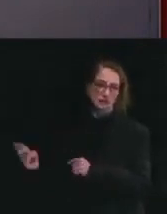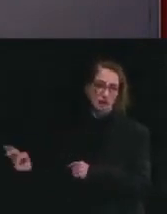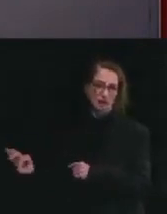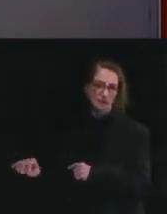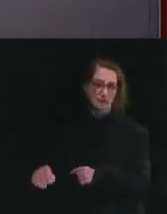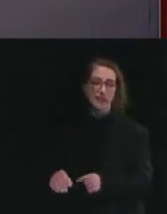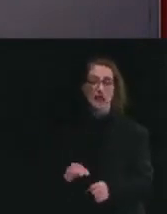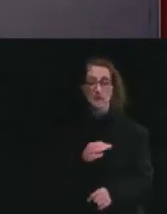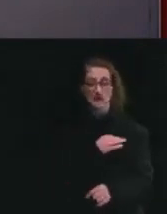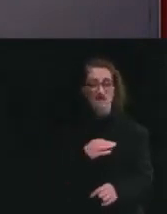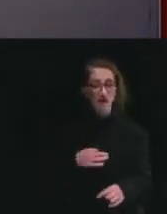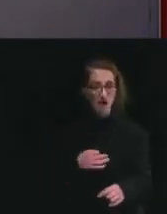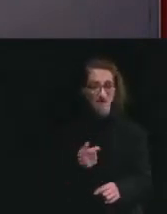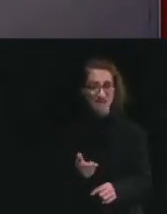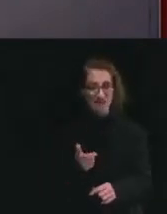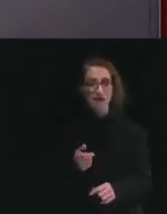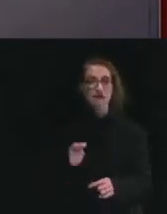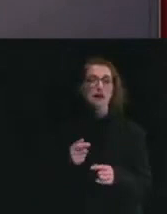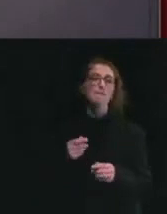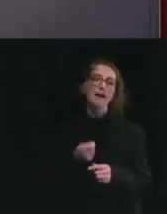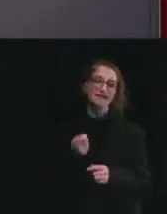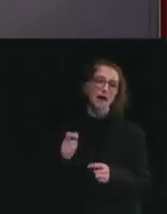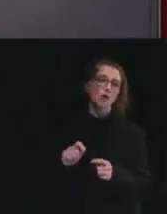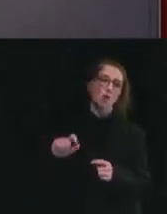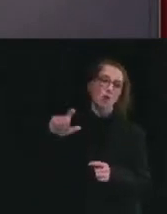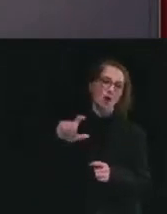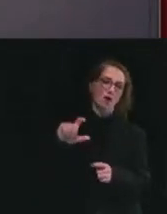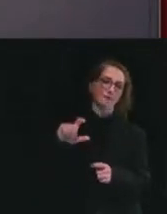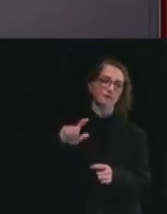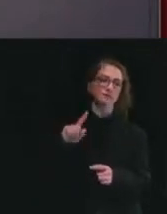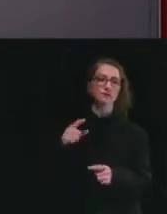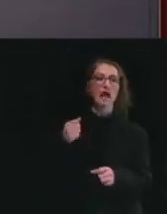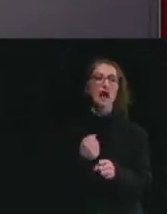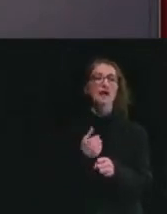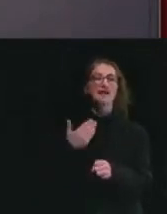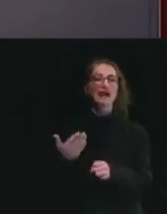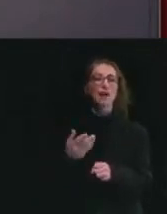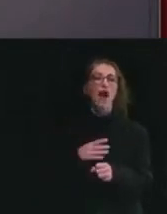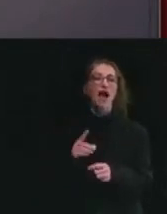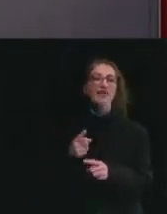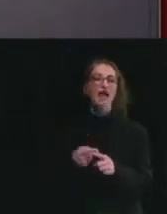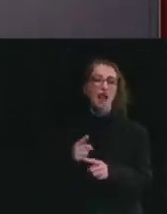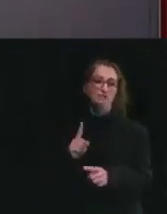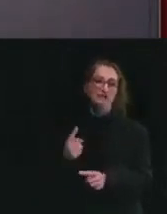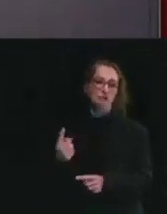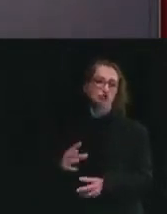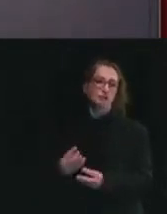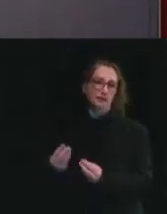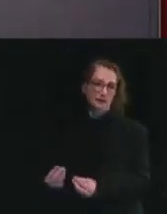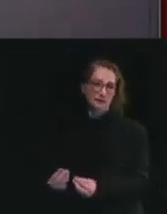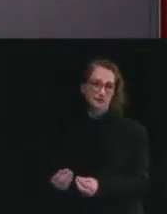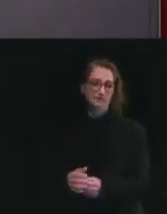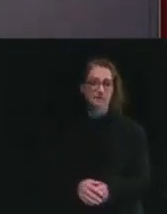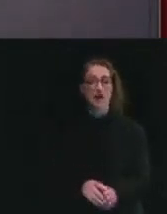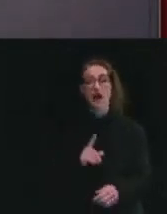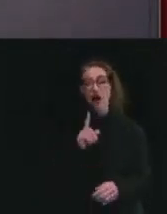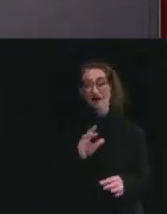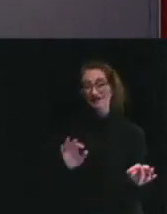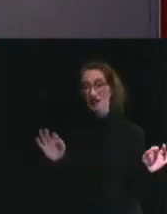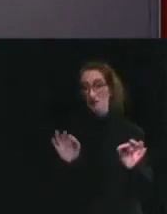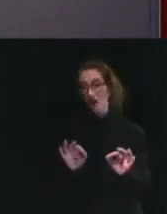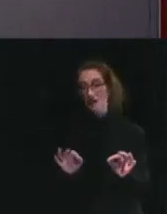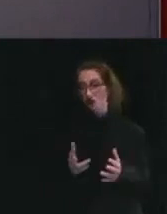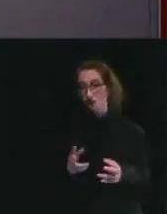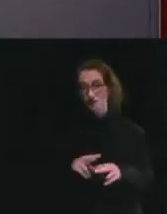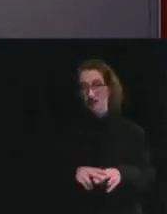And for those privately insured, the number's higher because they also pay the employer contribution. And